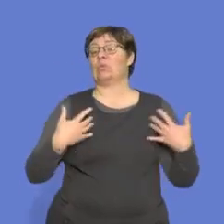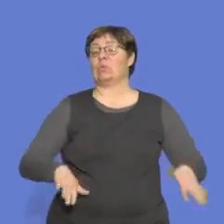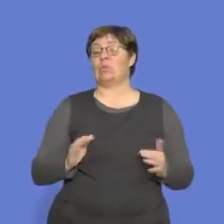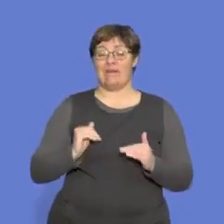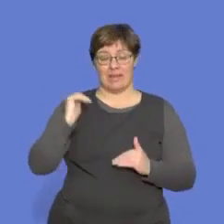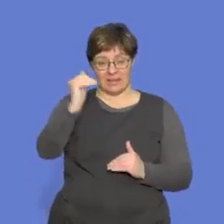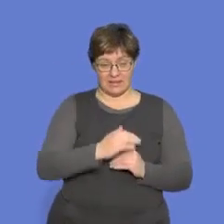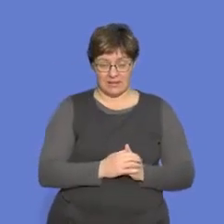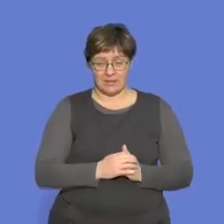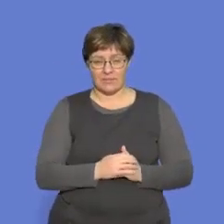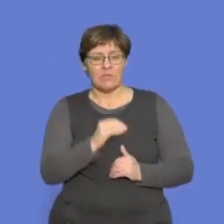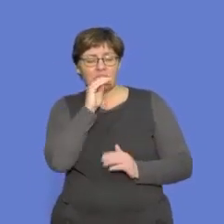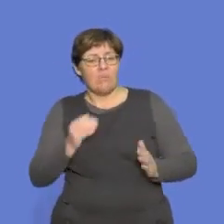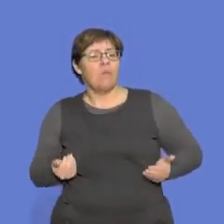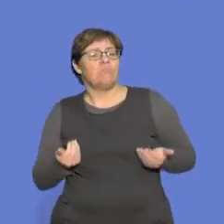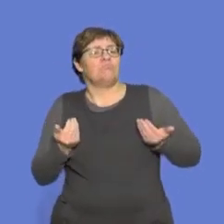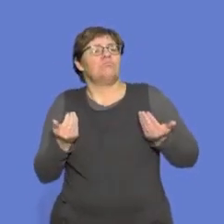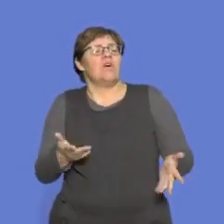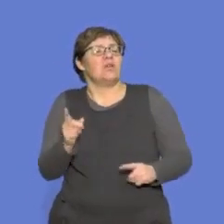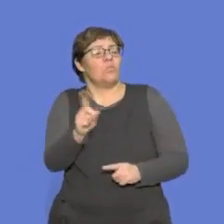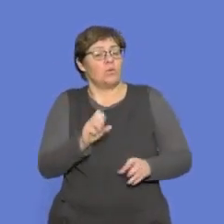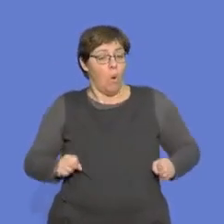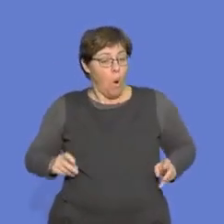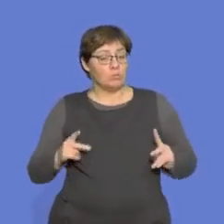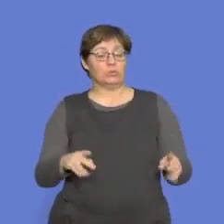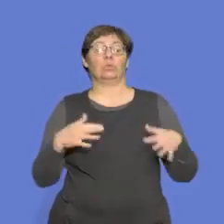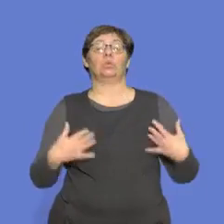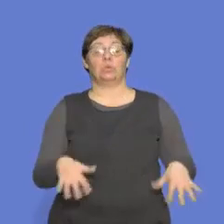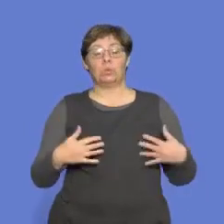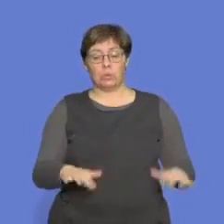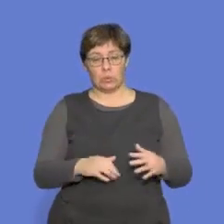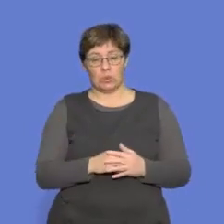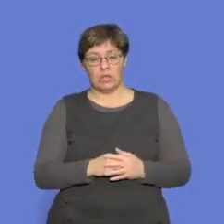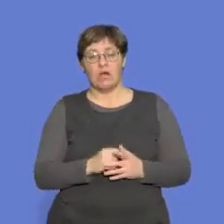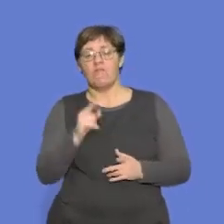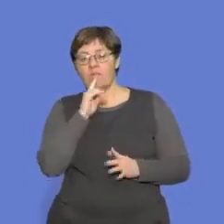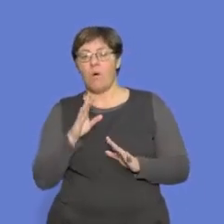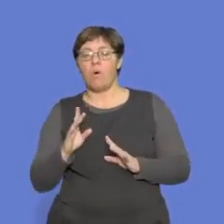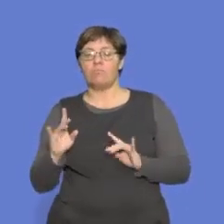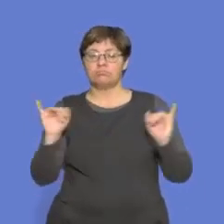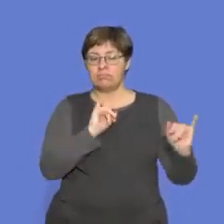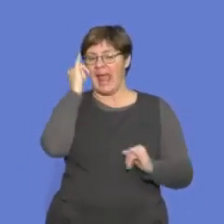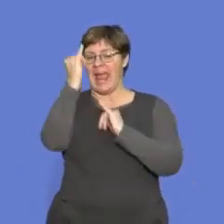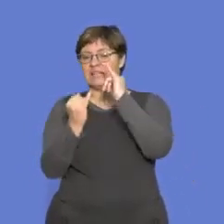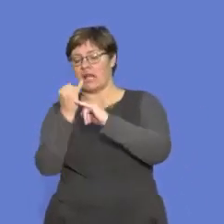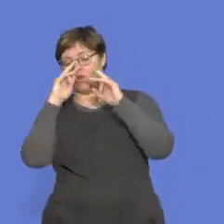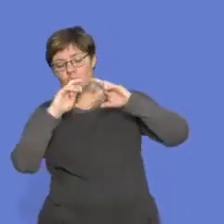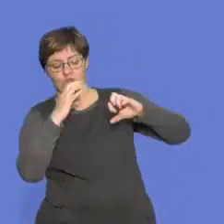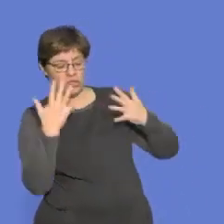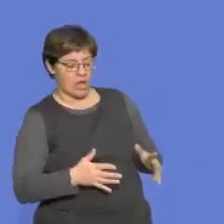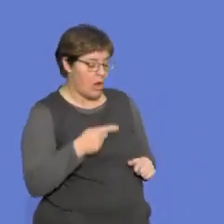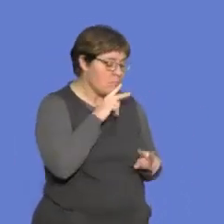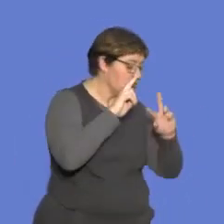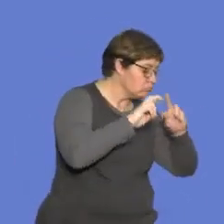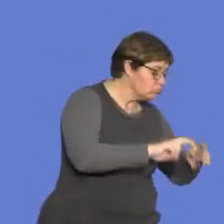means that this provides a fantastic opportunity for the invitation of international researchers to be able to come into the